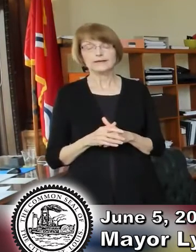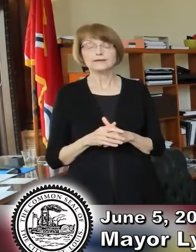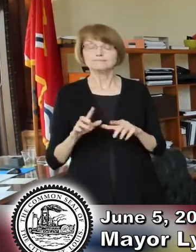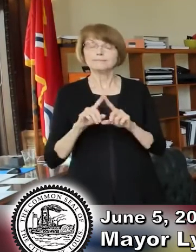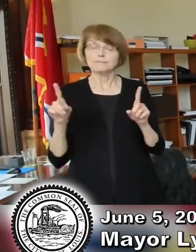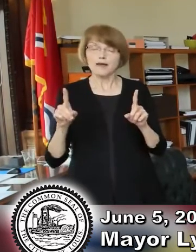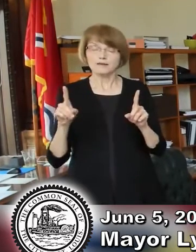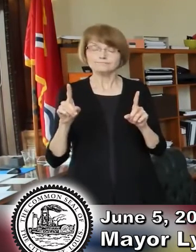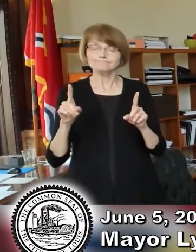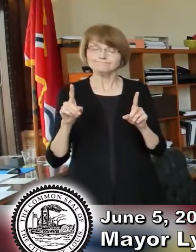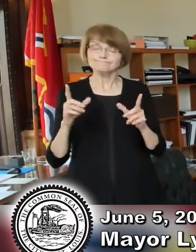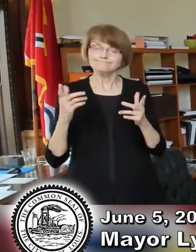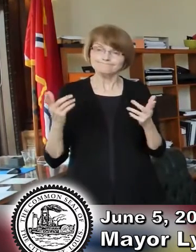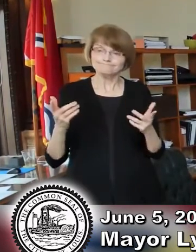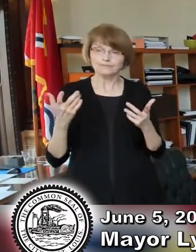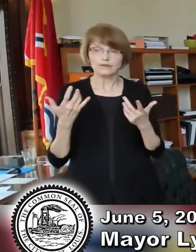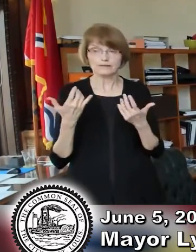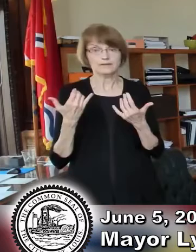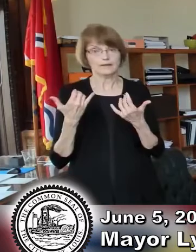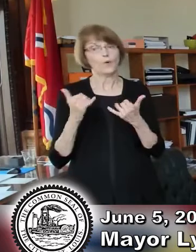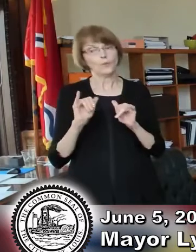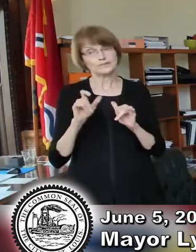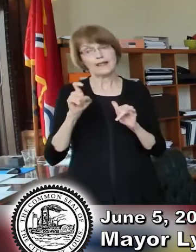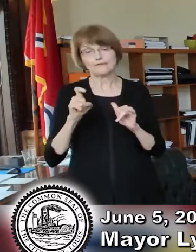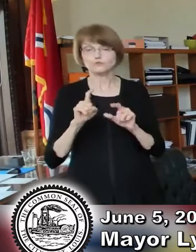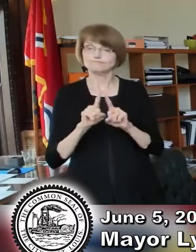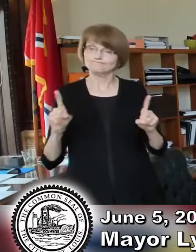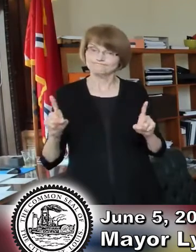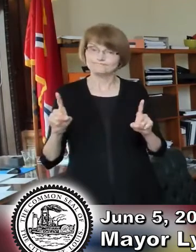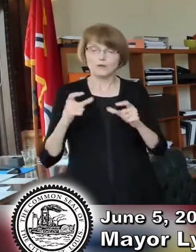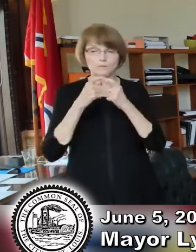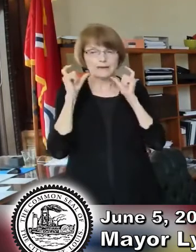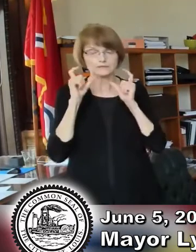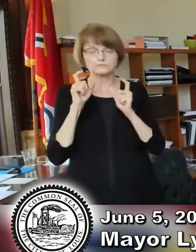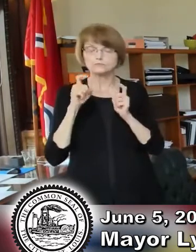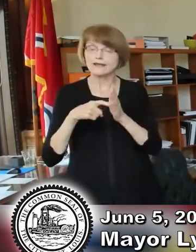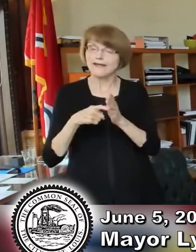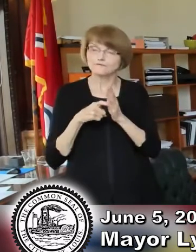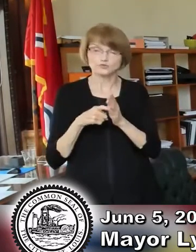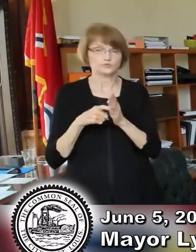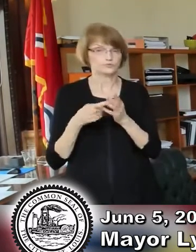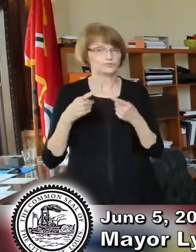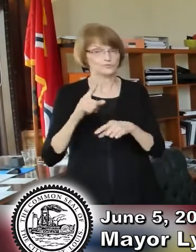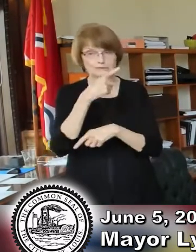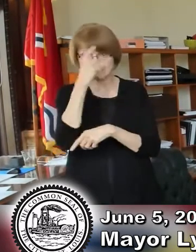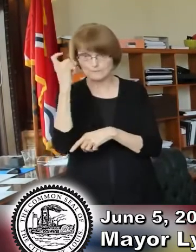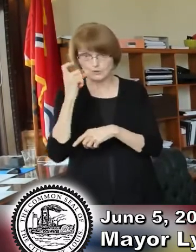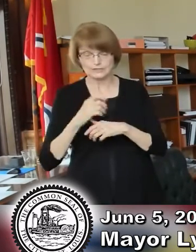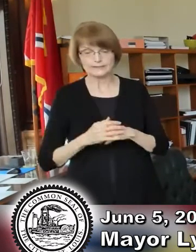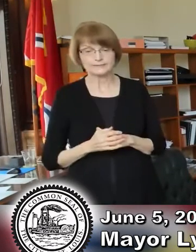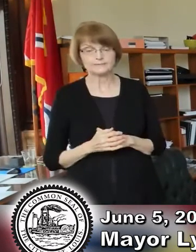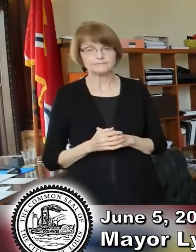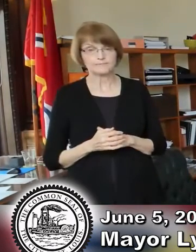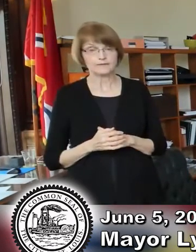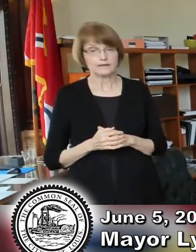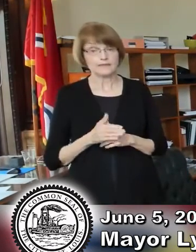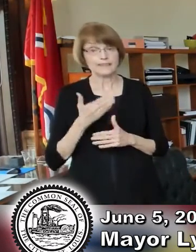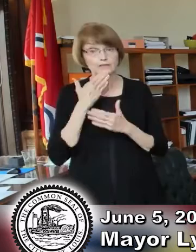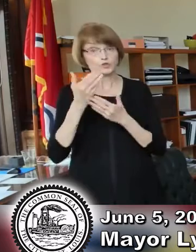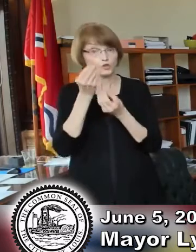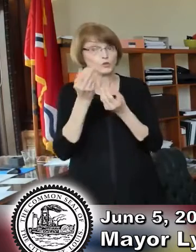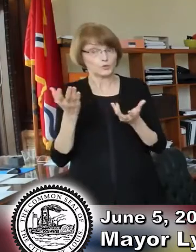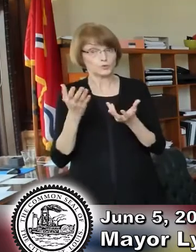be, we're still going to socially distance and wear our masks. We still have to do that. So that's good news on